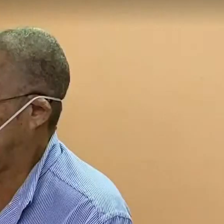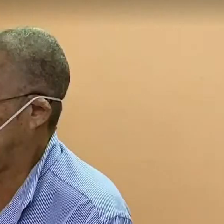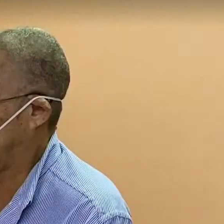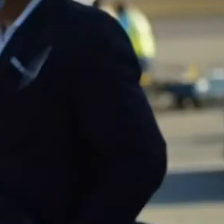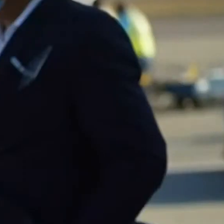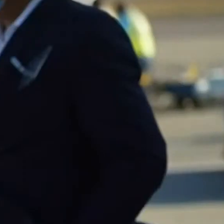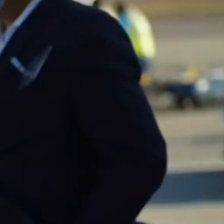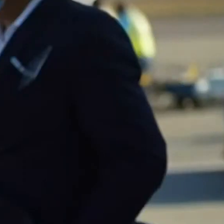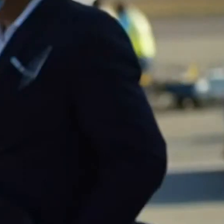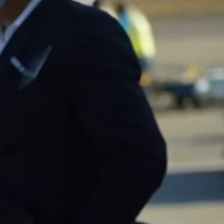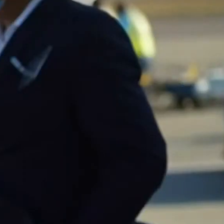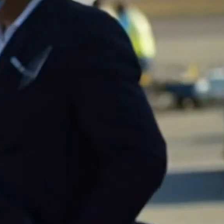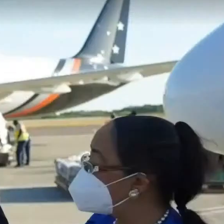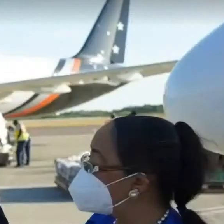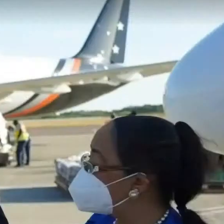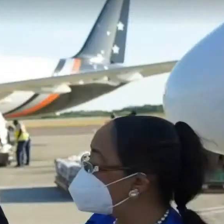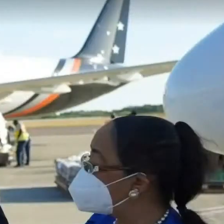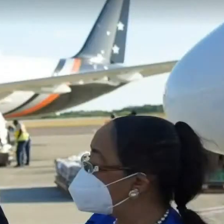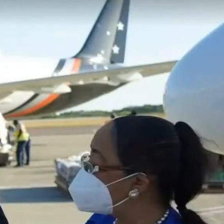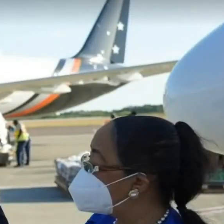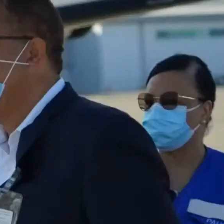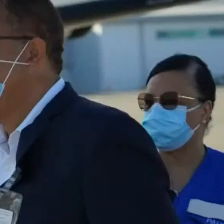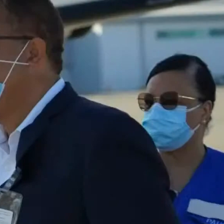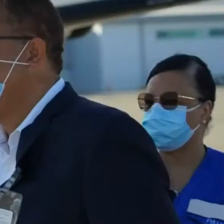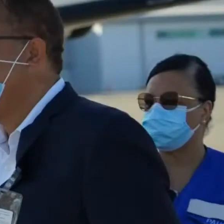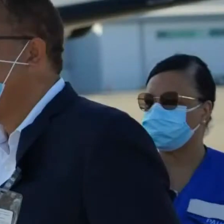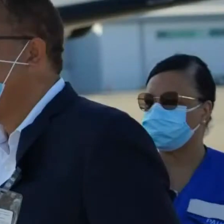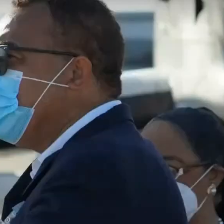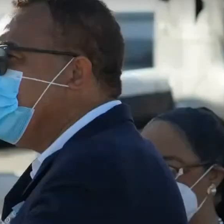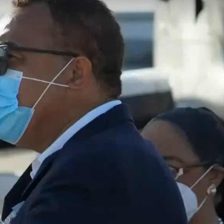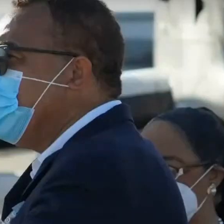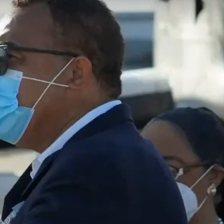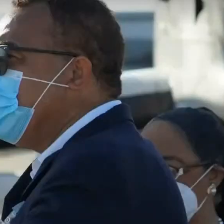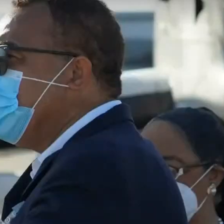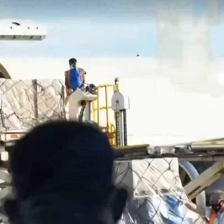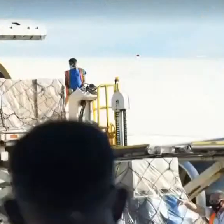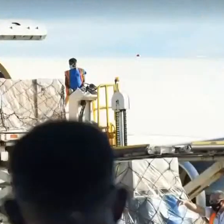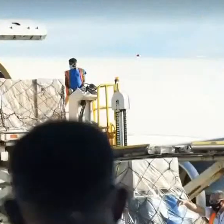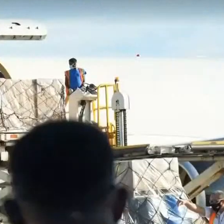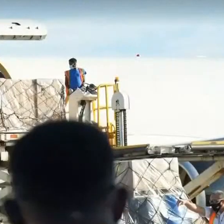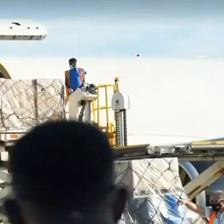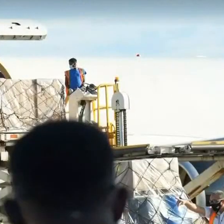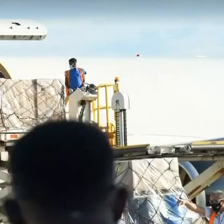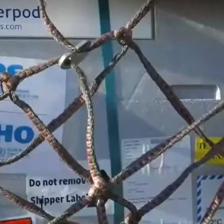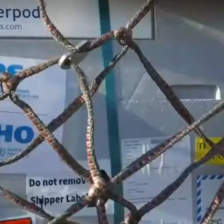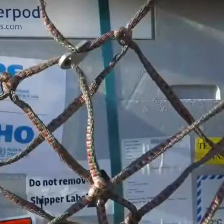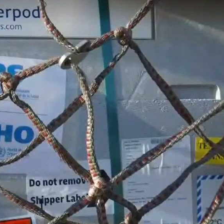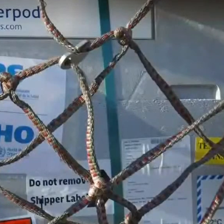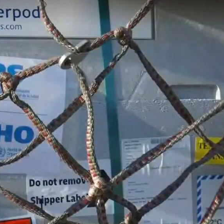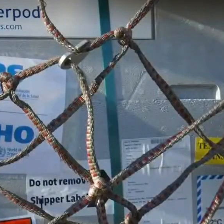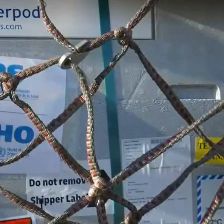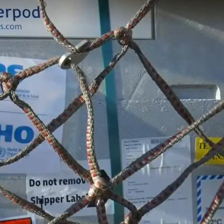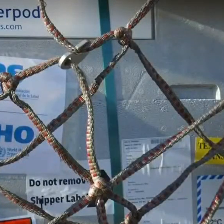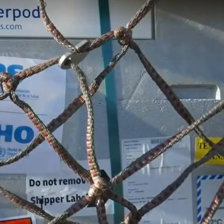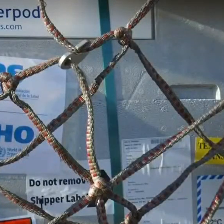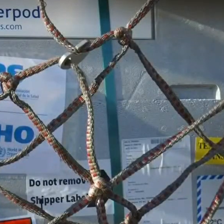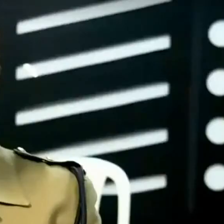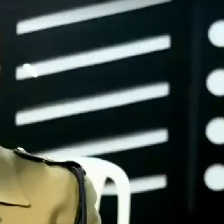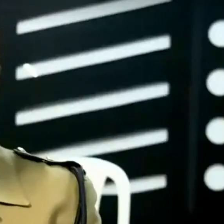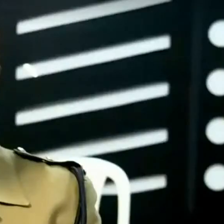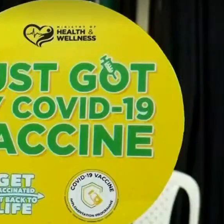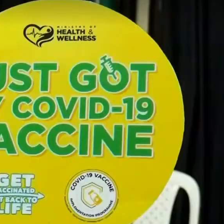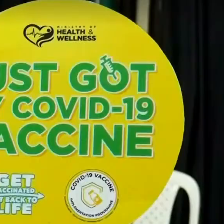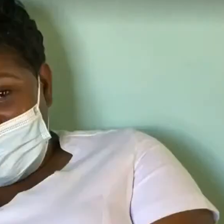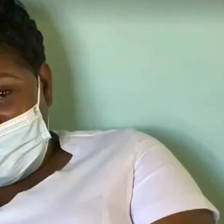soon we can get back to normal. These vaccines are both safe and effective and will ensure that you and your loved ones